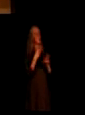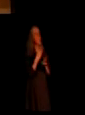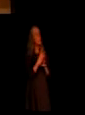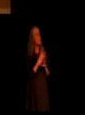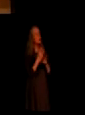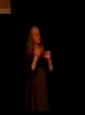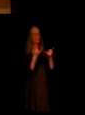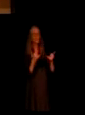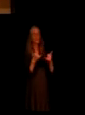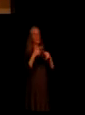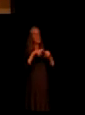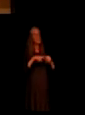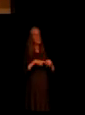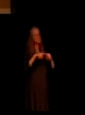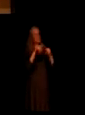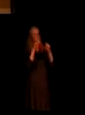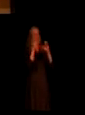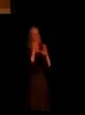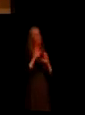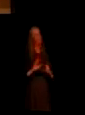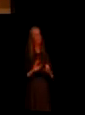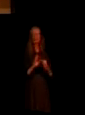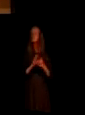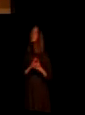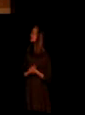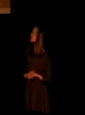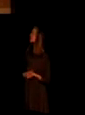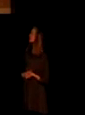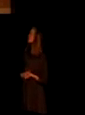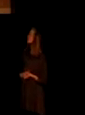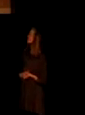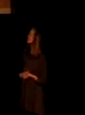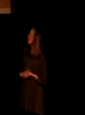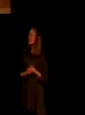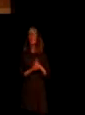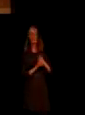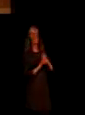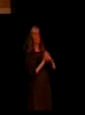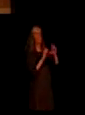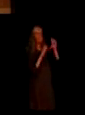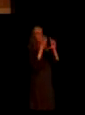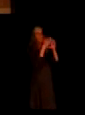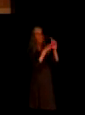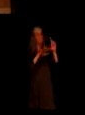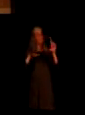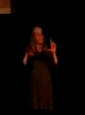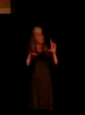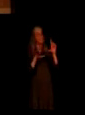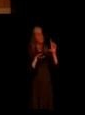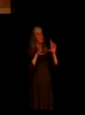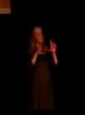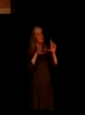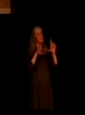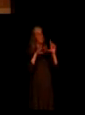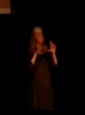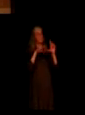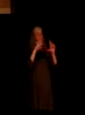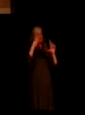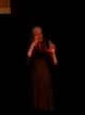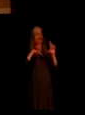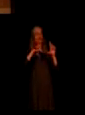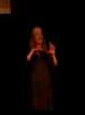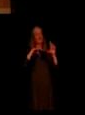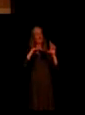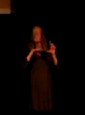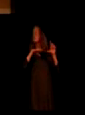in climate space. So on this dimension is temperature, so I mean, basically this is the hot, dry